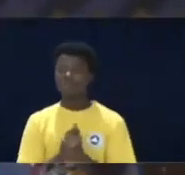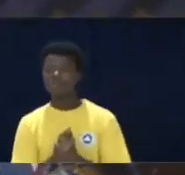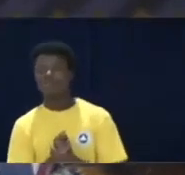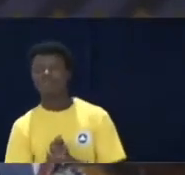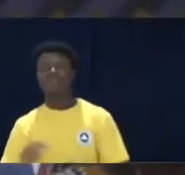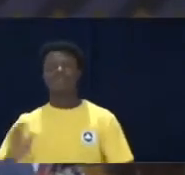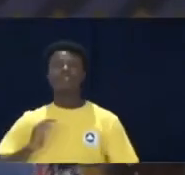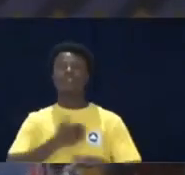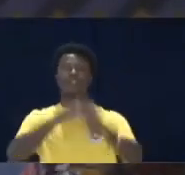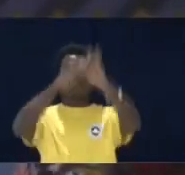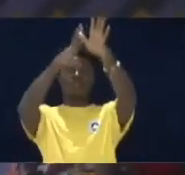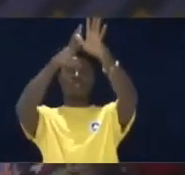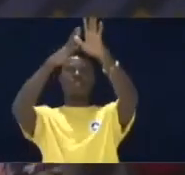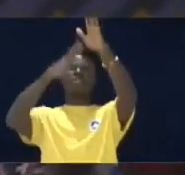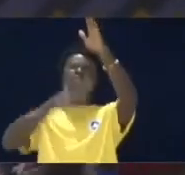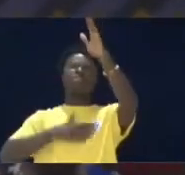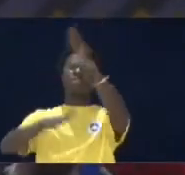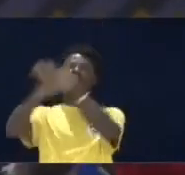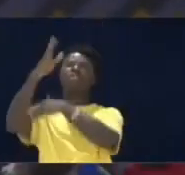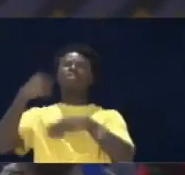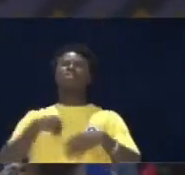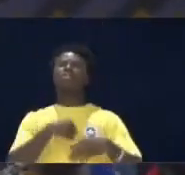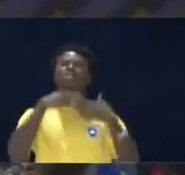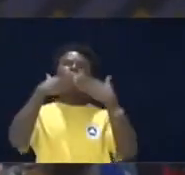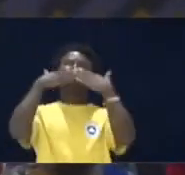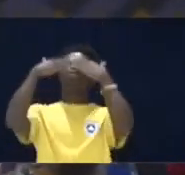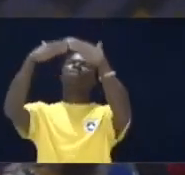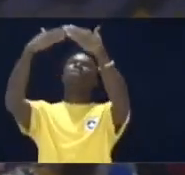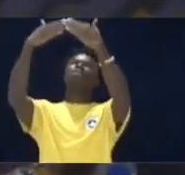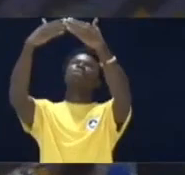Our Father and our God, we say thank you.